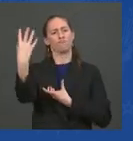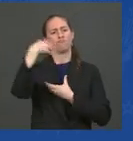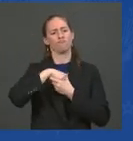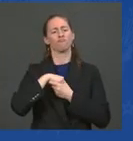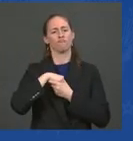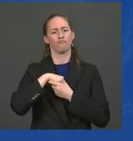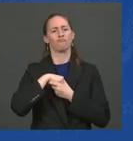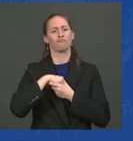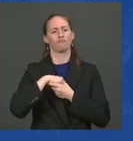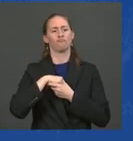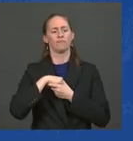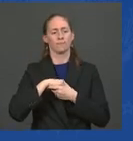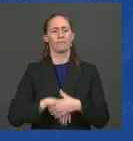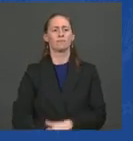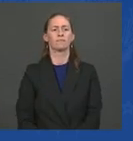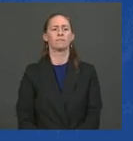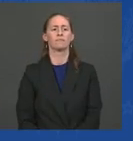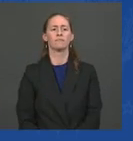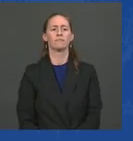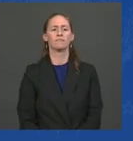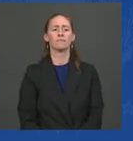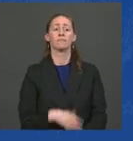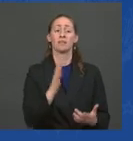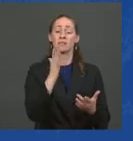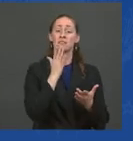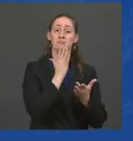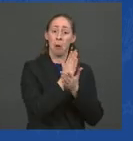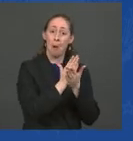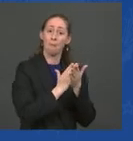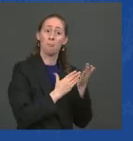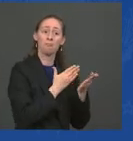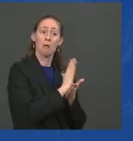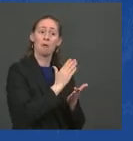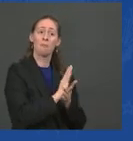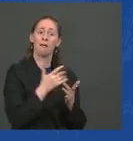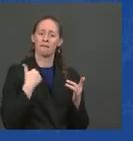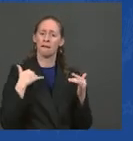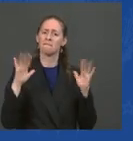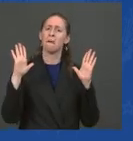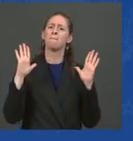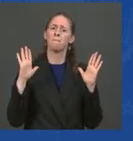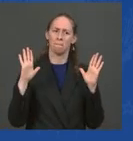And I gave up some of my rights in the Constitution.